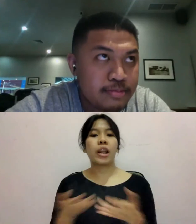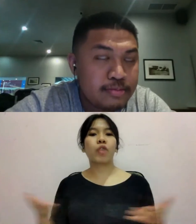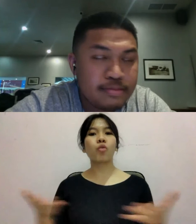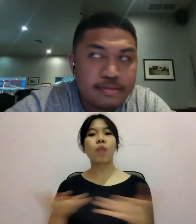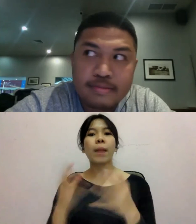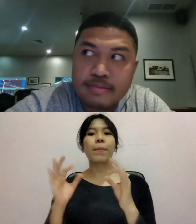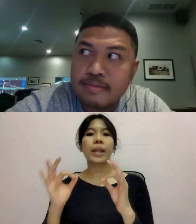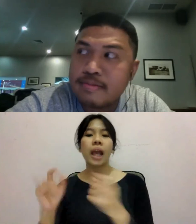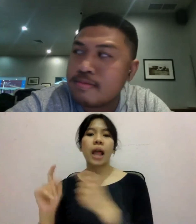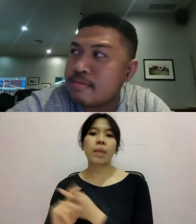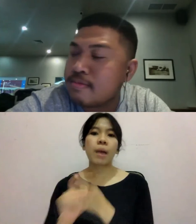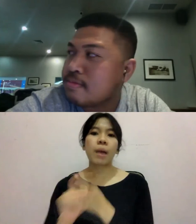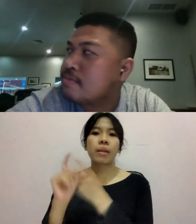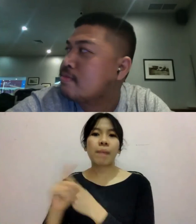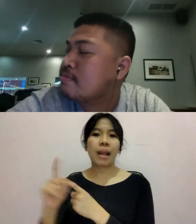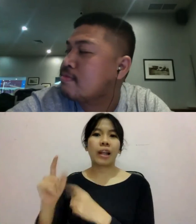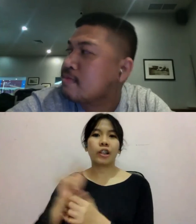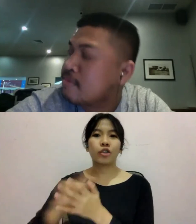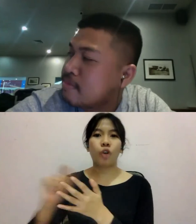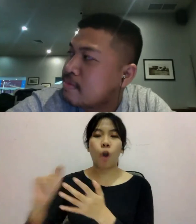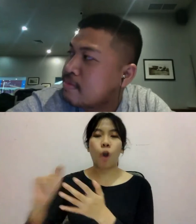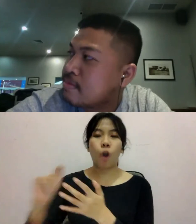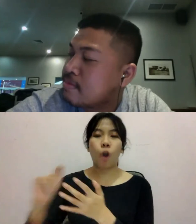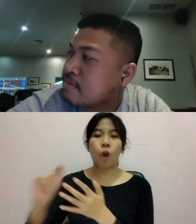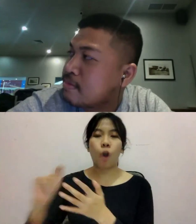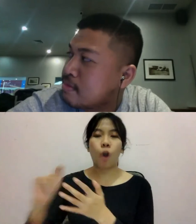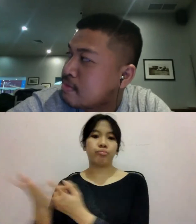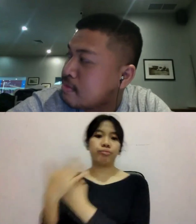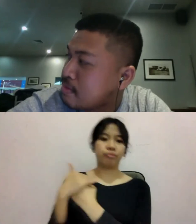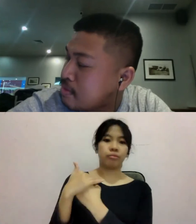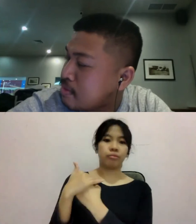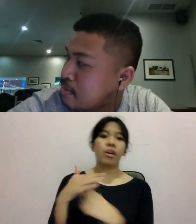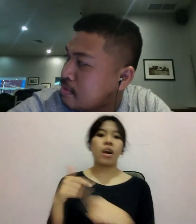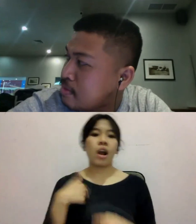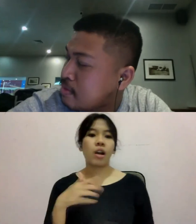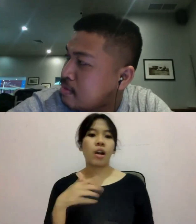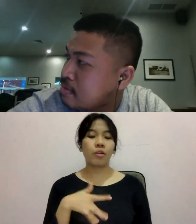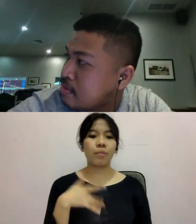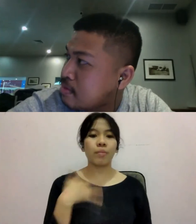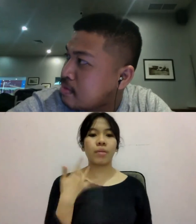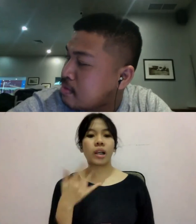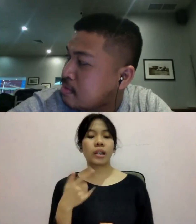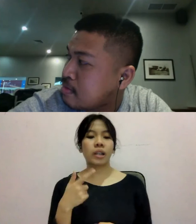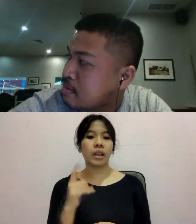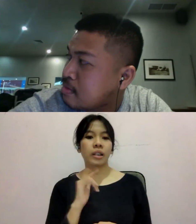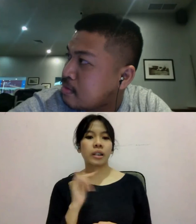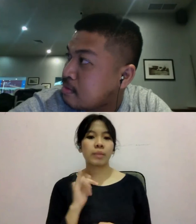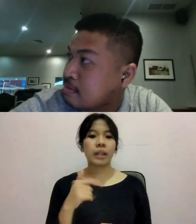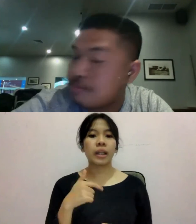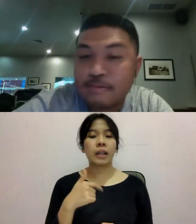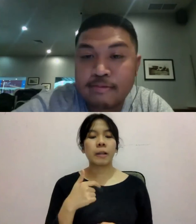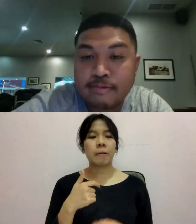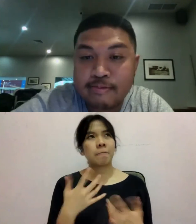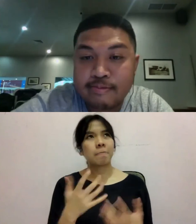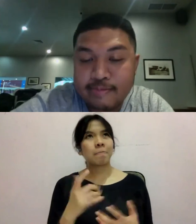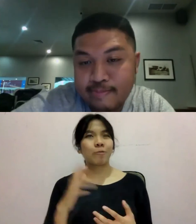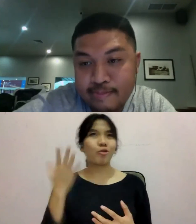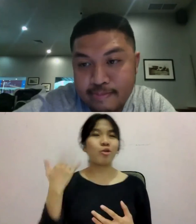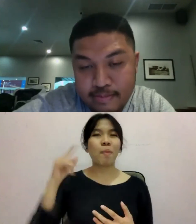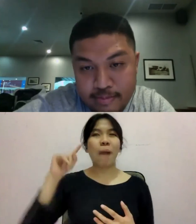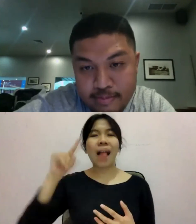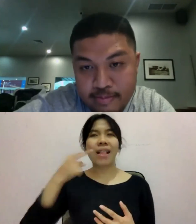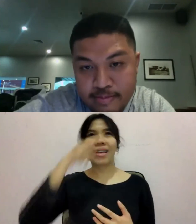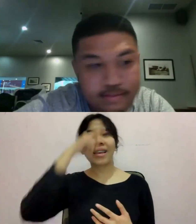there's this hole within my heart that I felt like I need others to fill that in. So I started